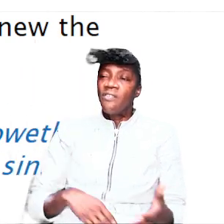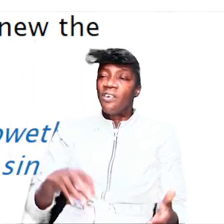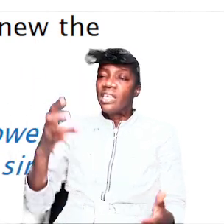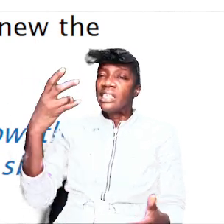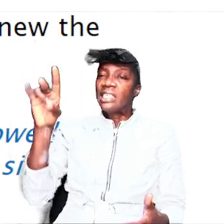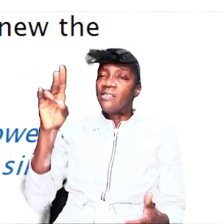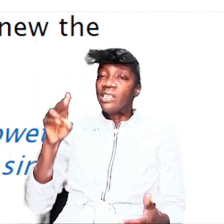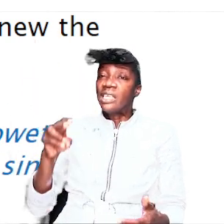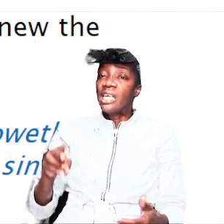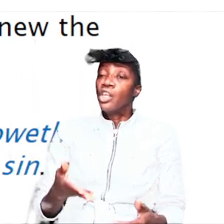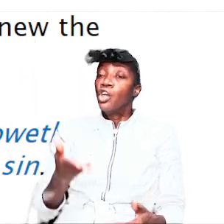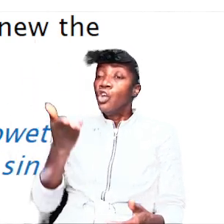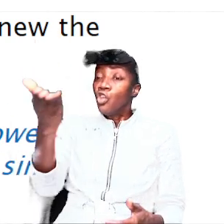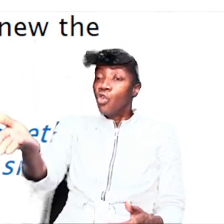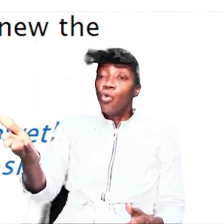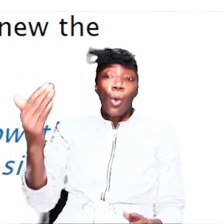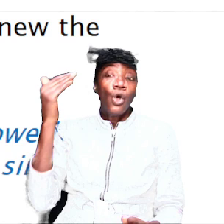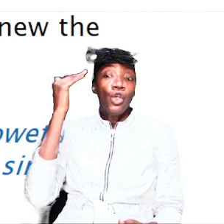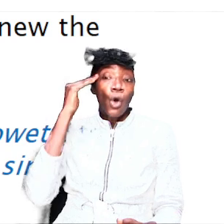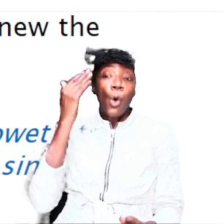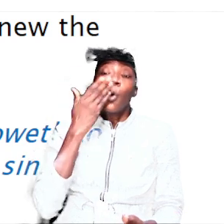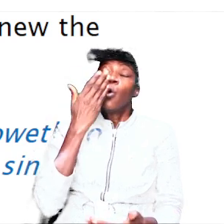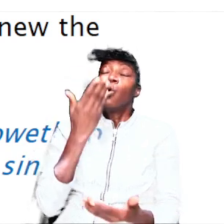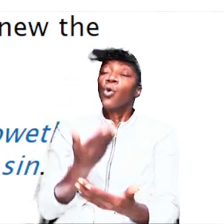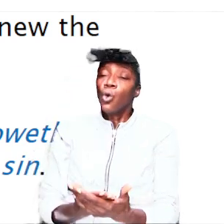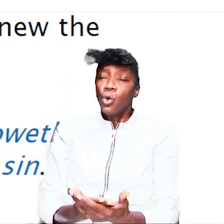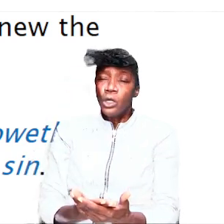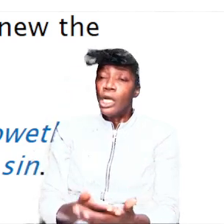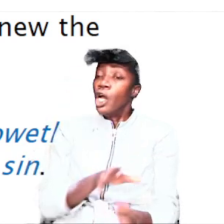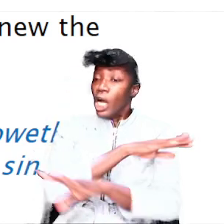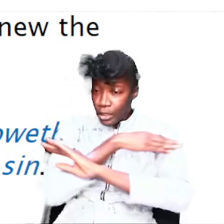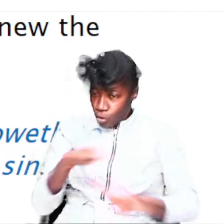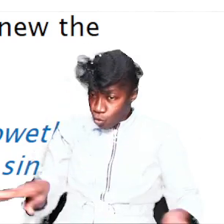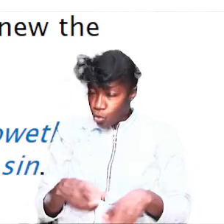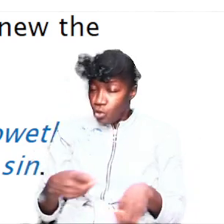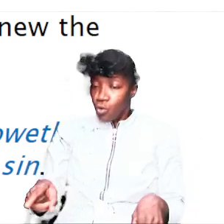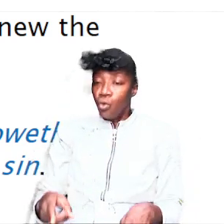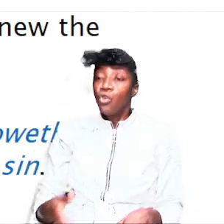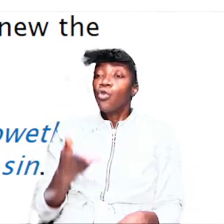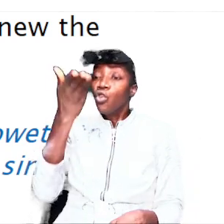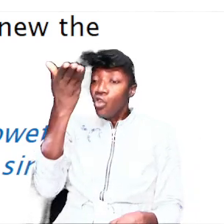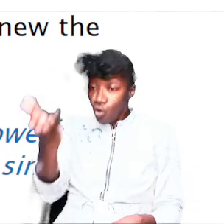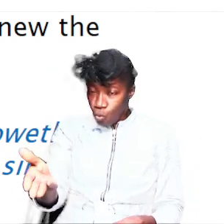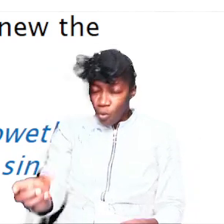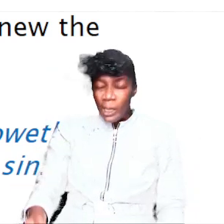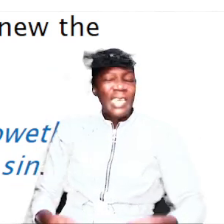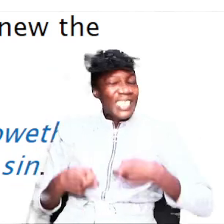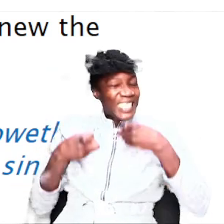do good and doeth it not, to him it is sin.